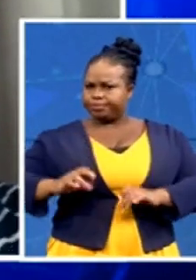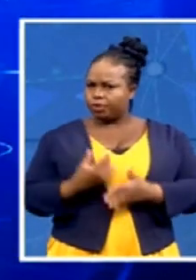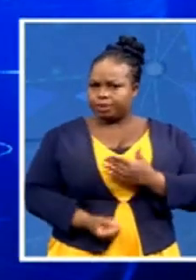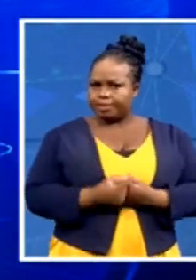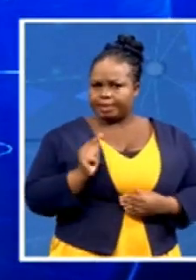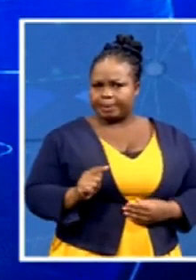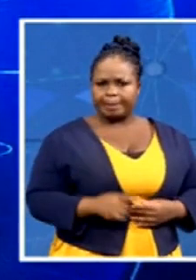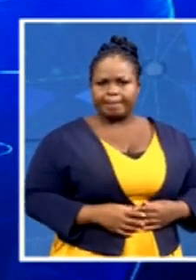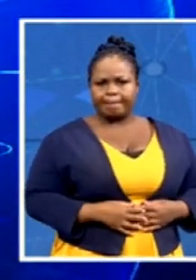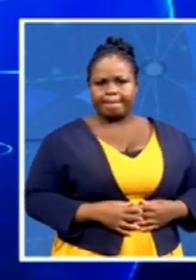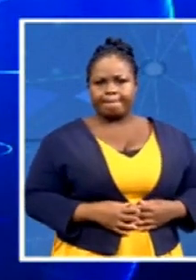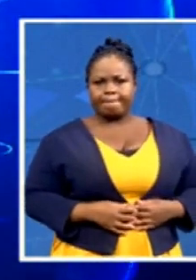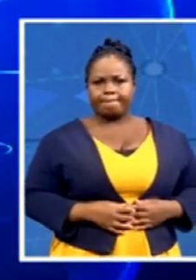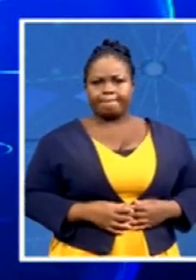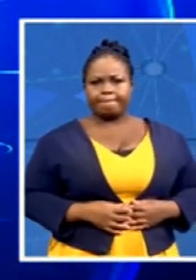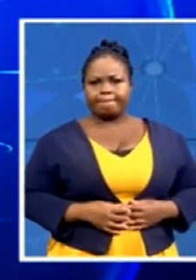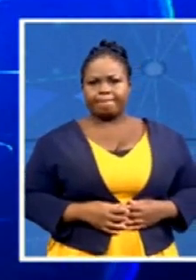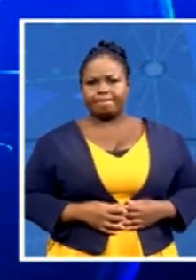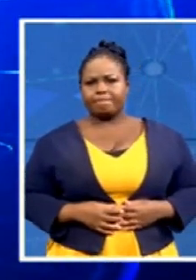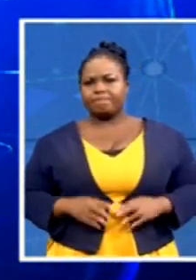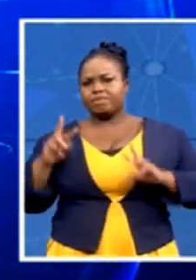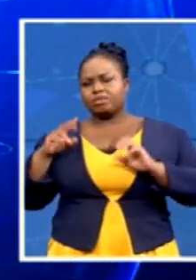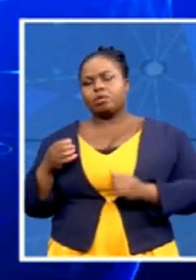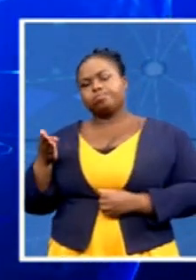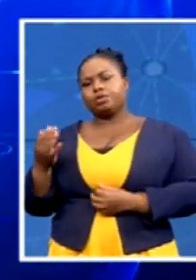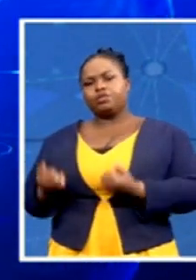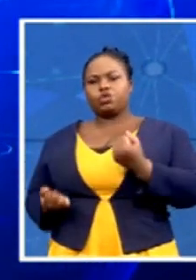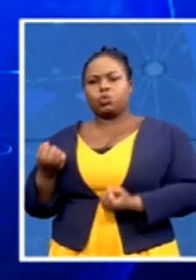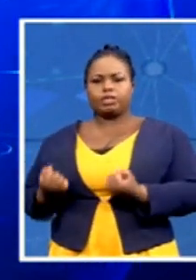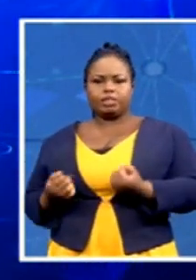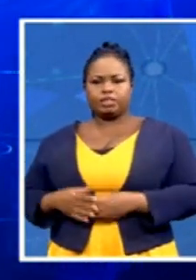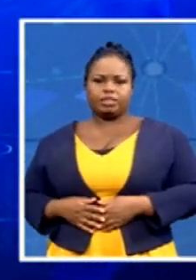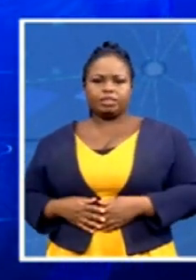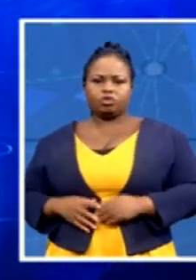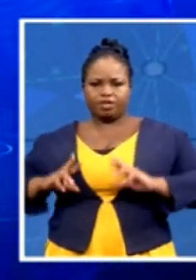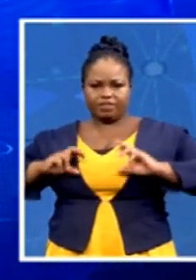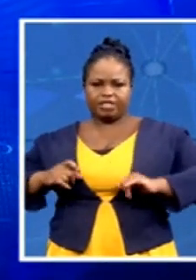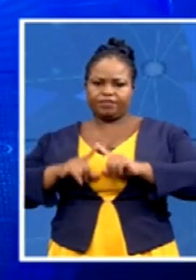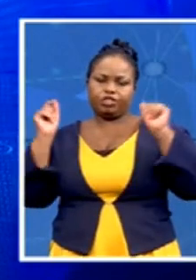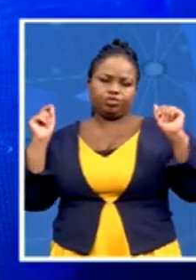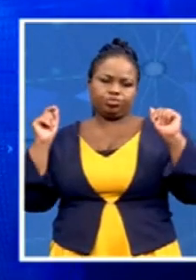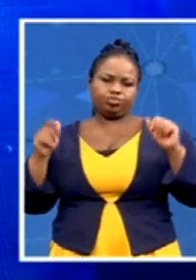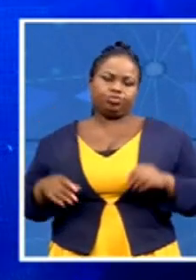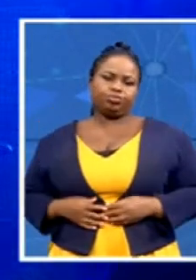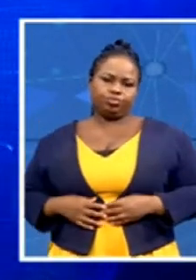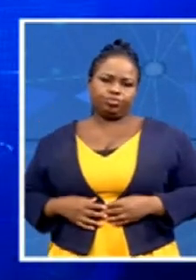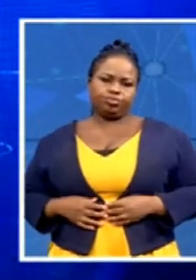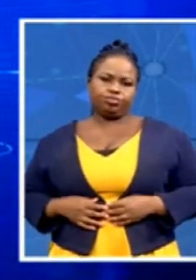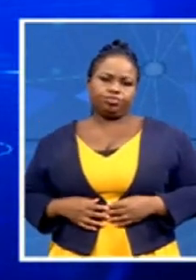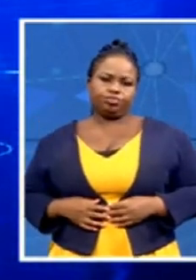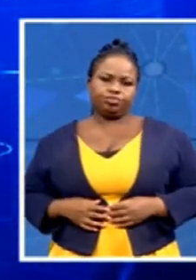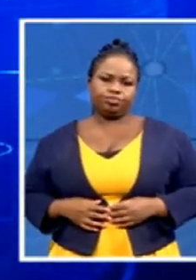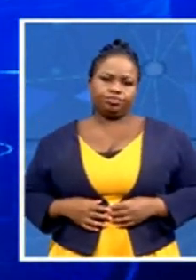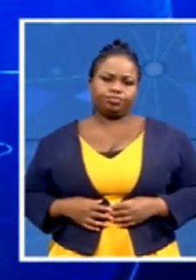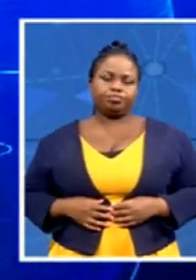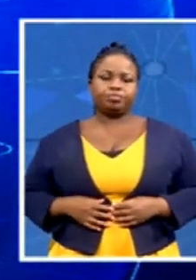The matter is already in court. We have completed our investigations, and the suspects will appear on